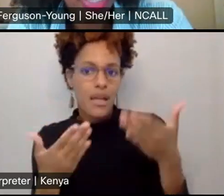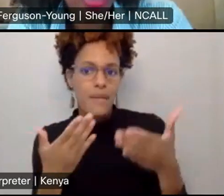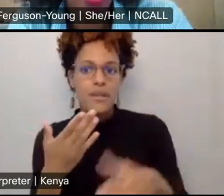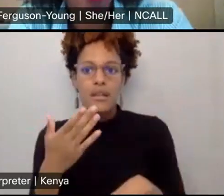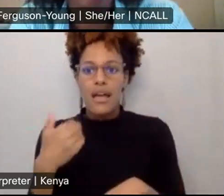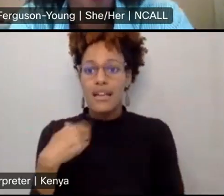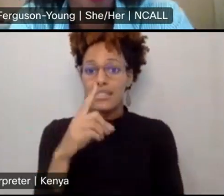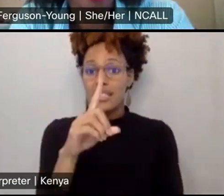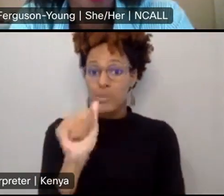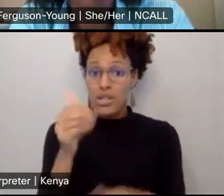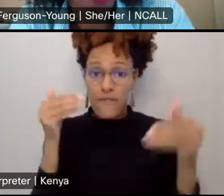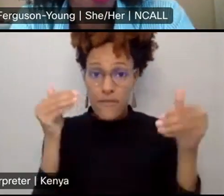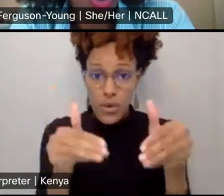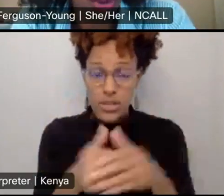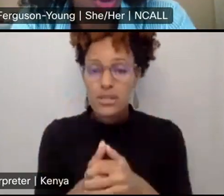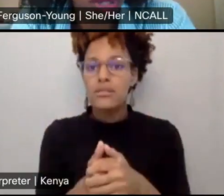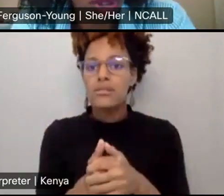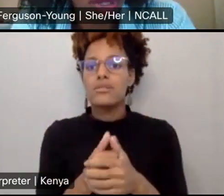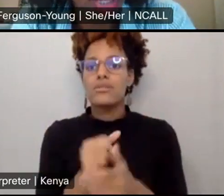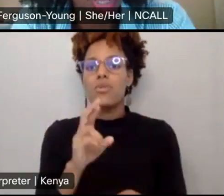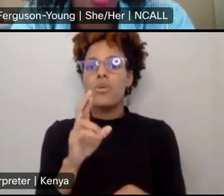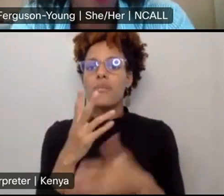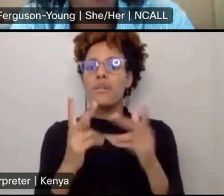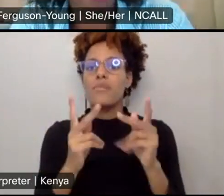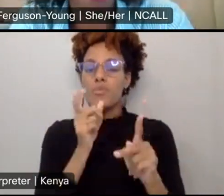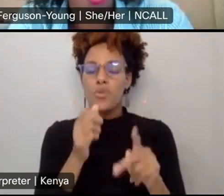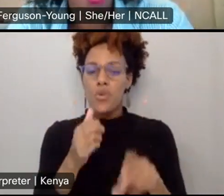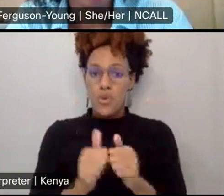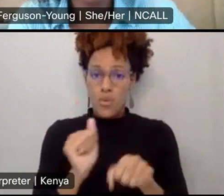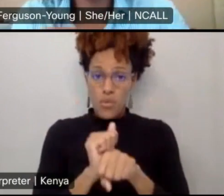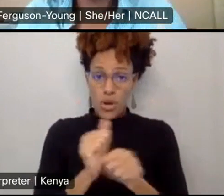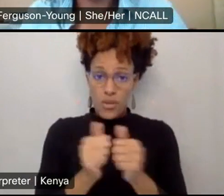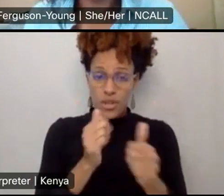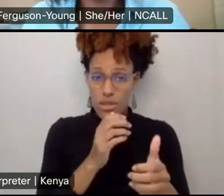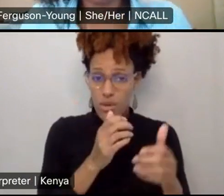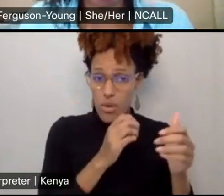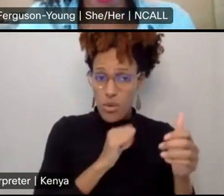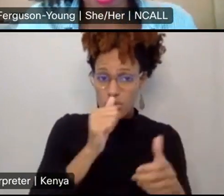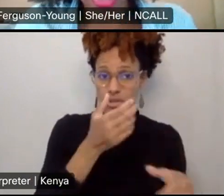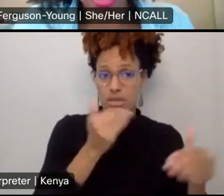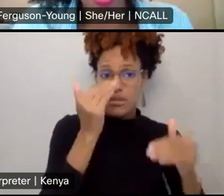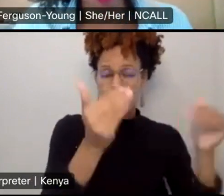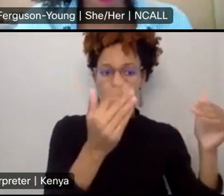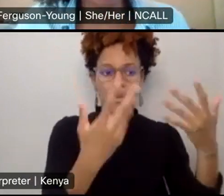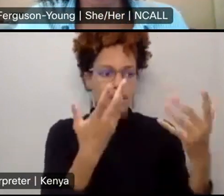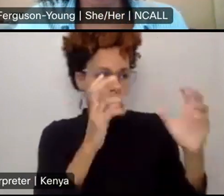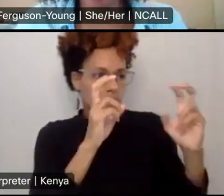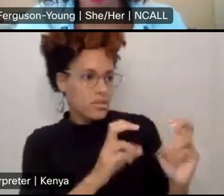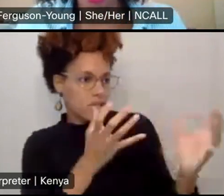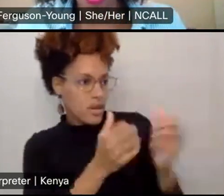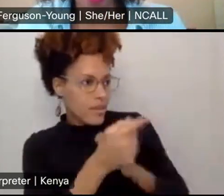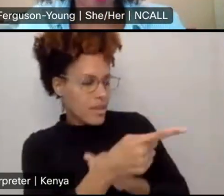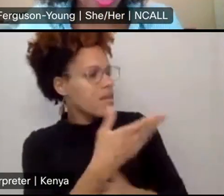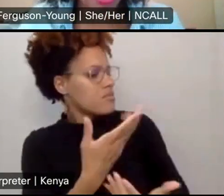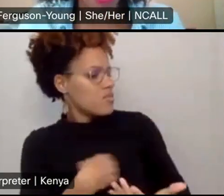like focused, those who work with older adults, to talk with and partner and to say, like, what things do we need